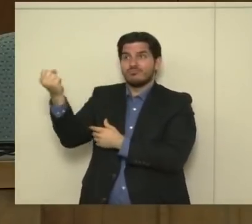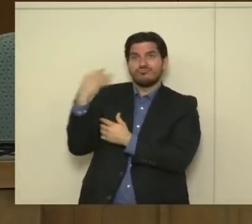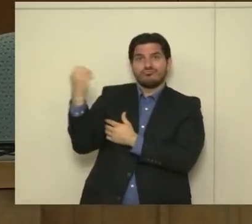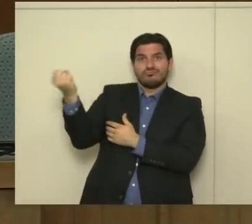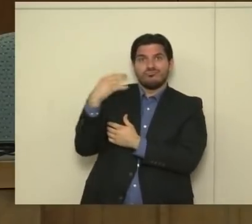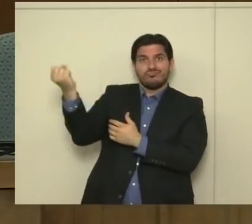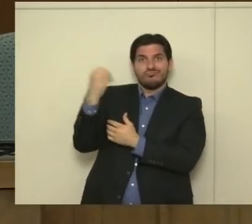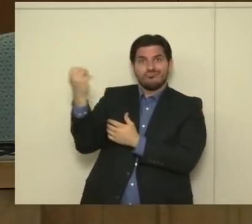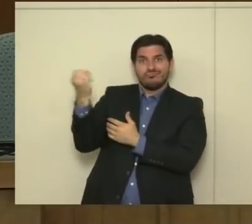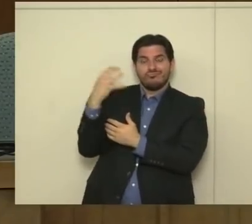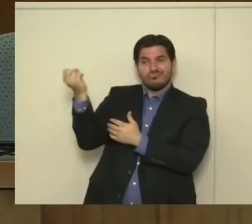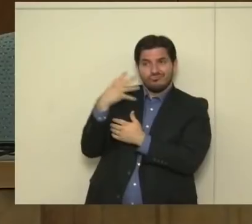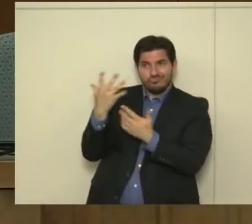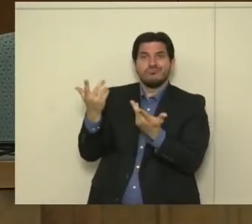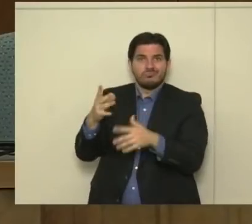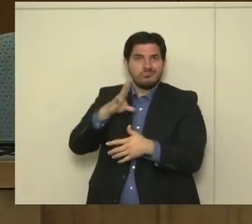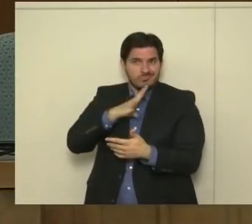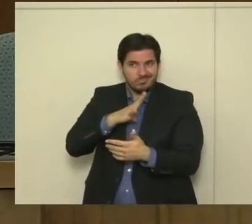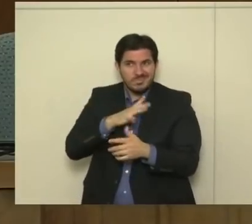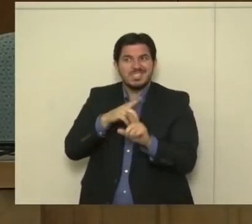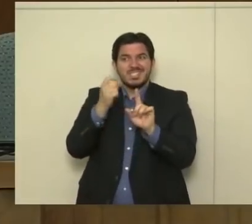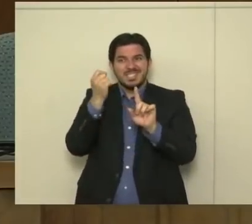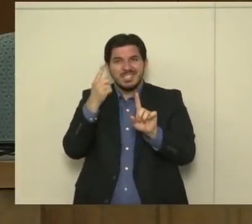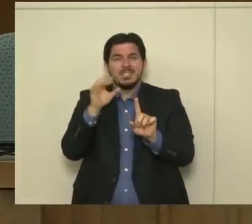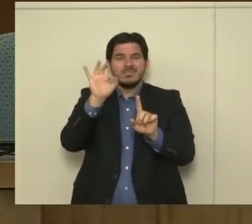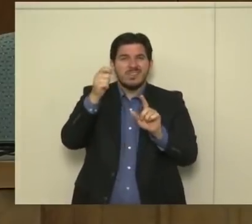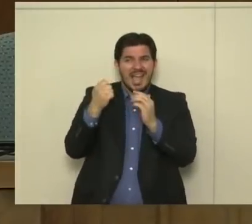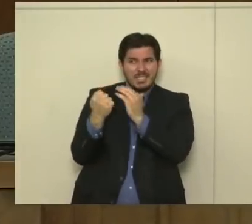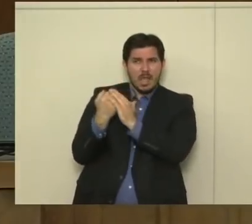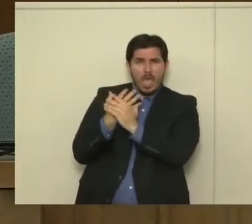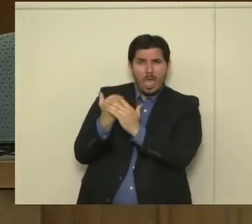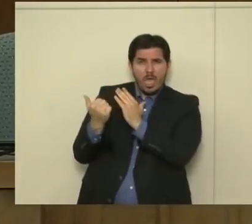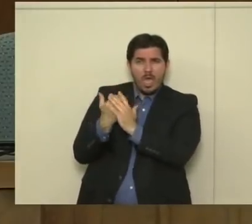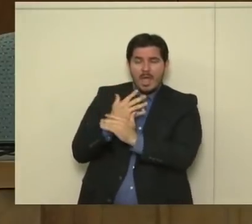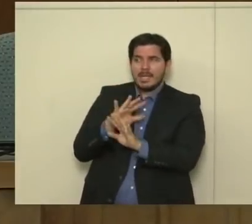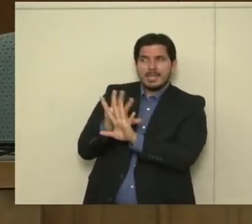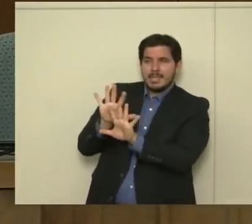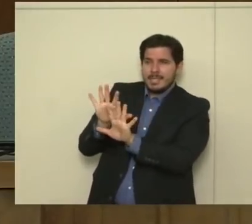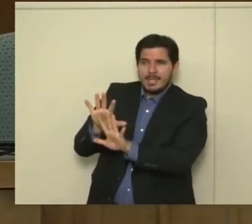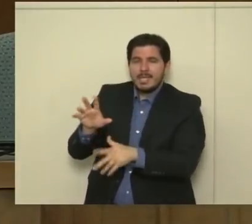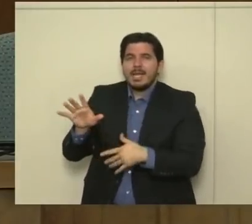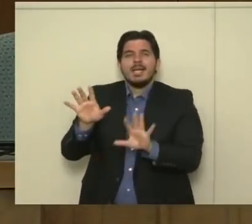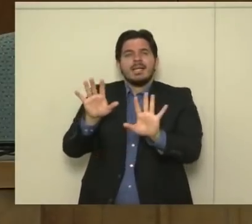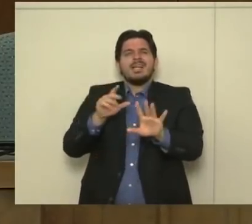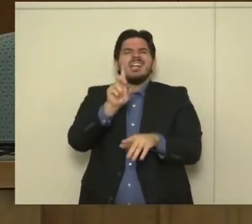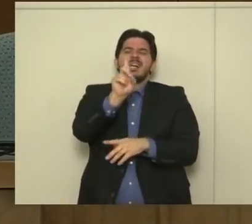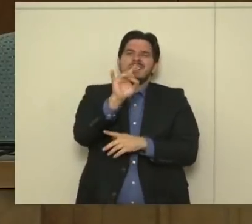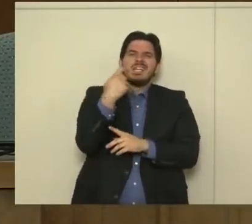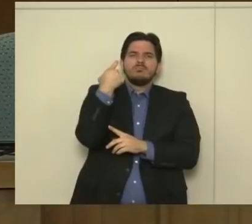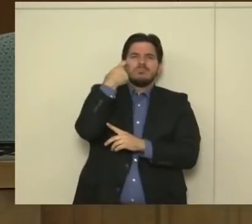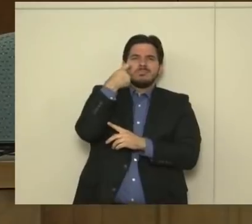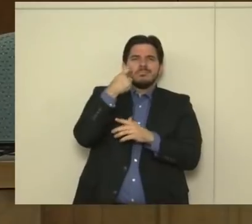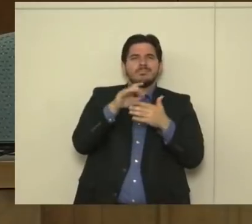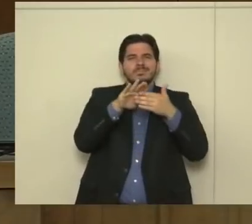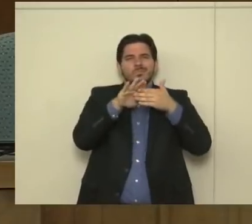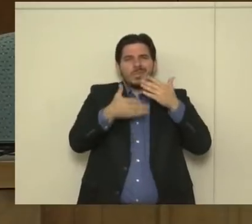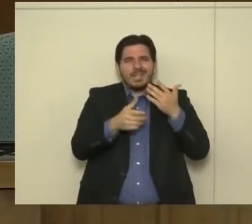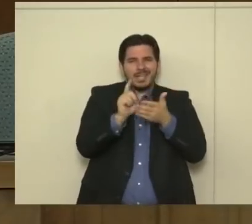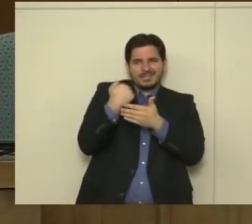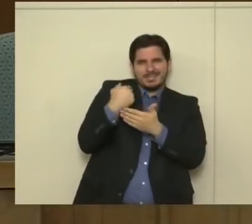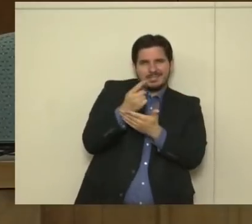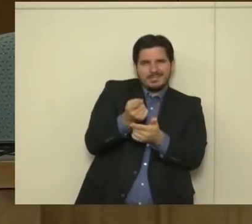and requiring electronic transfer. And we did this week have some issues earlier in the week on the low case count days with